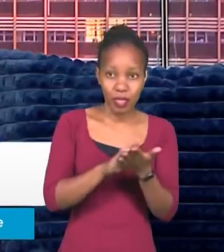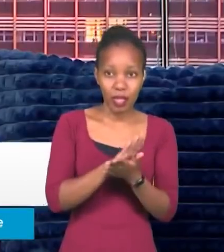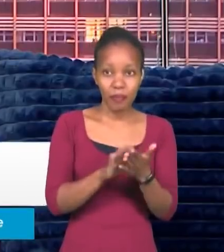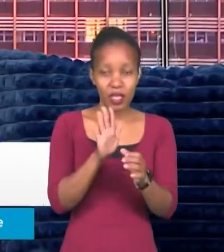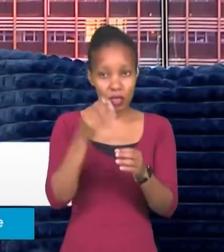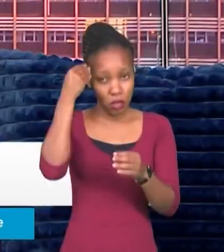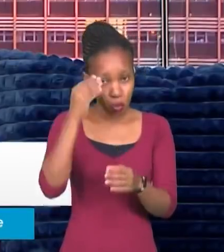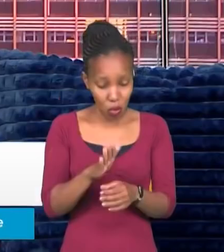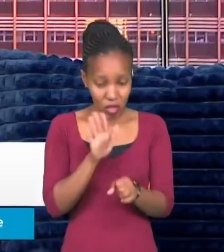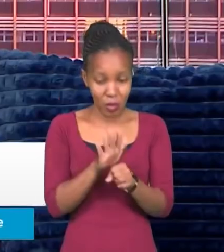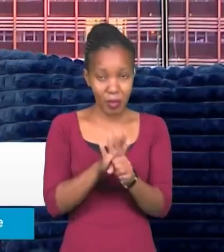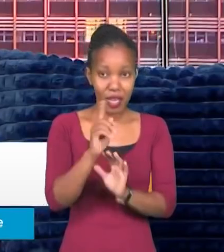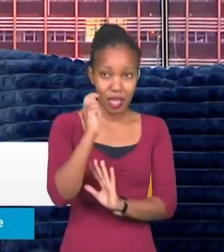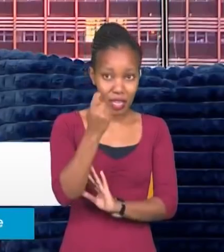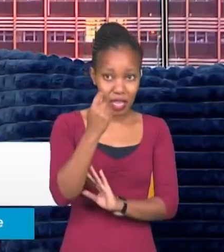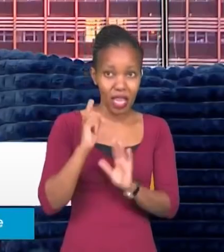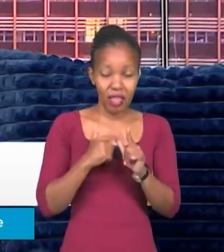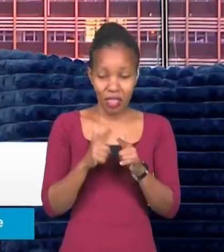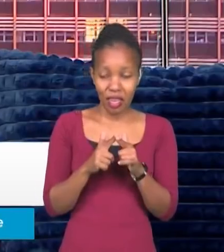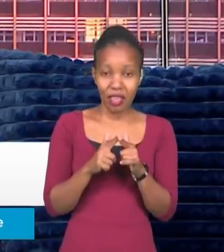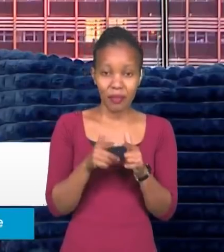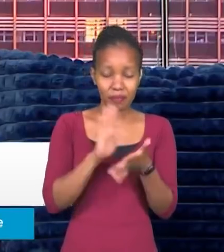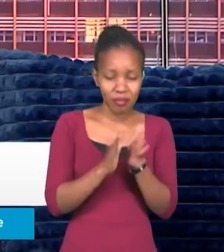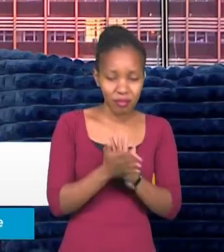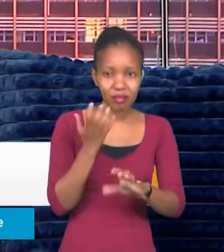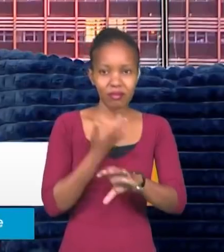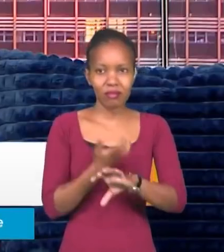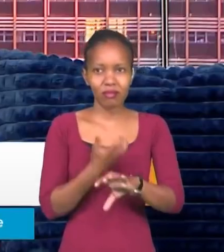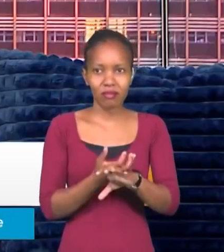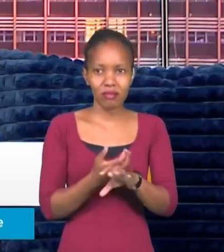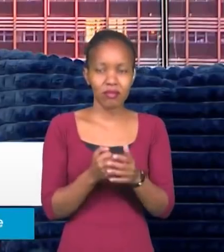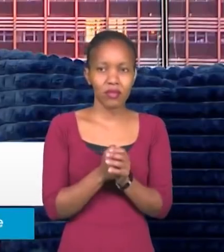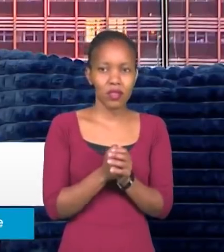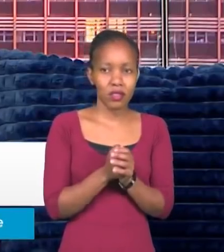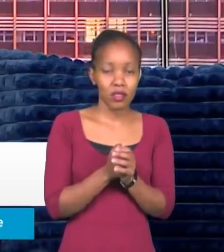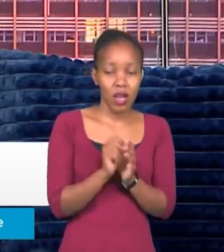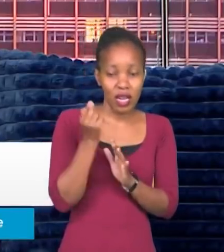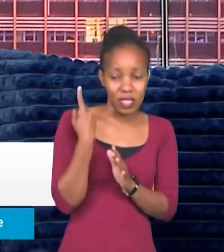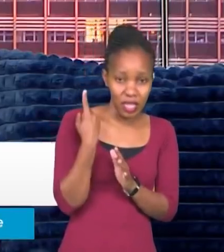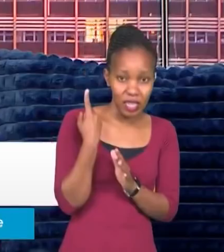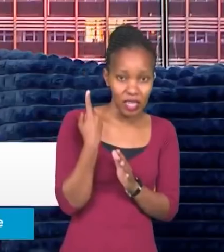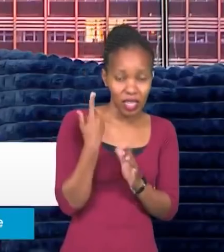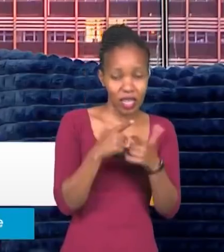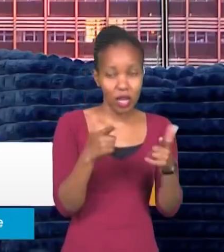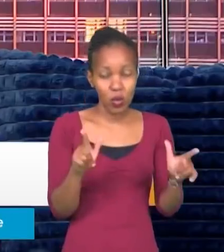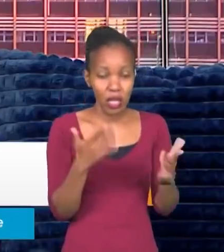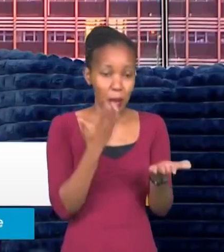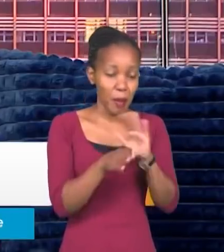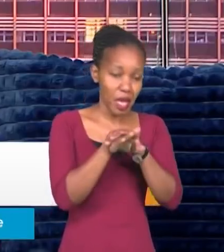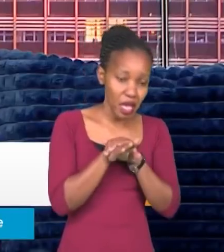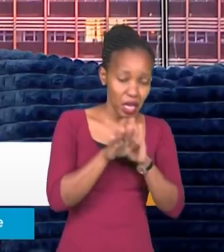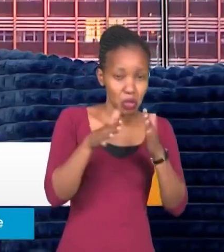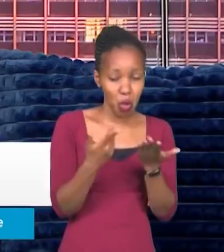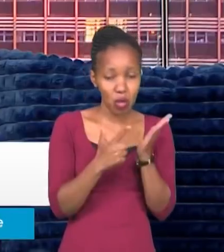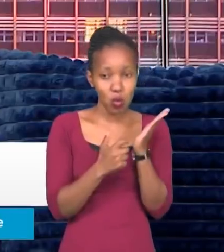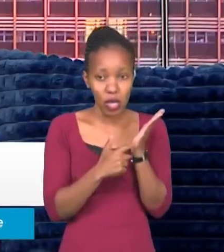most students in Kenya, they find it difficult to interpret literature, whether it's Swahili or English language,